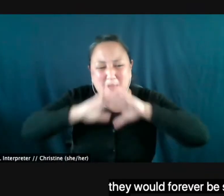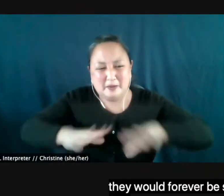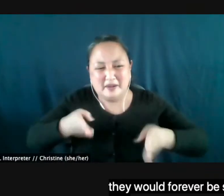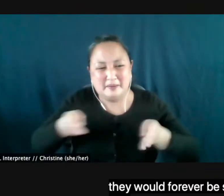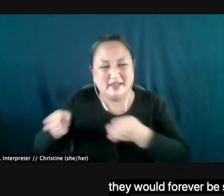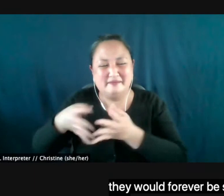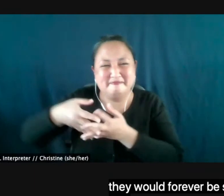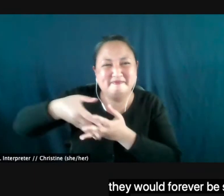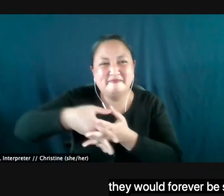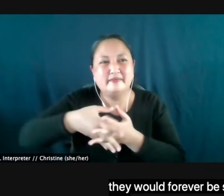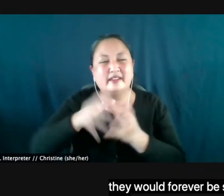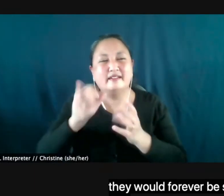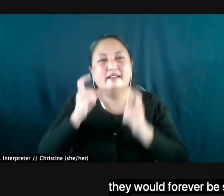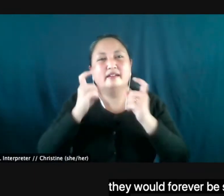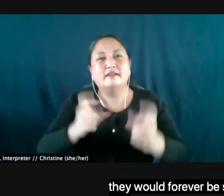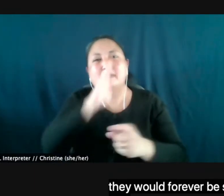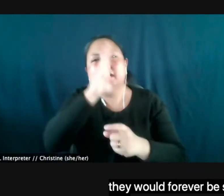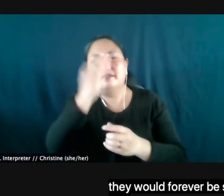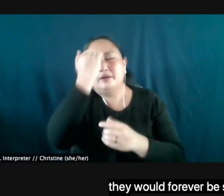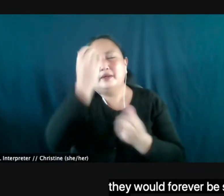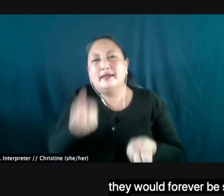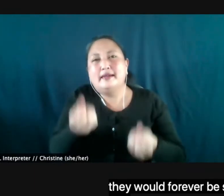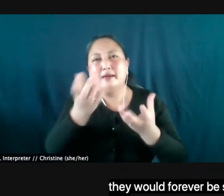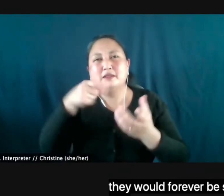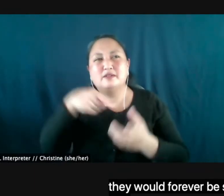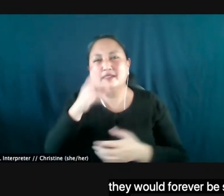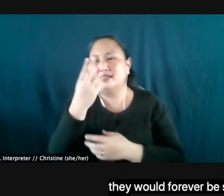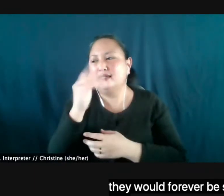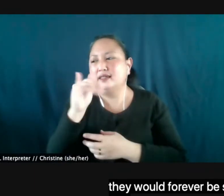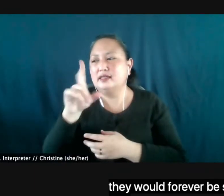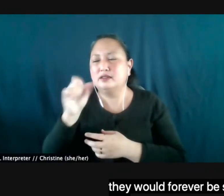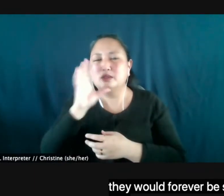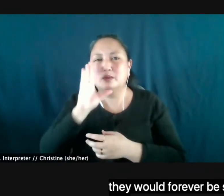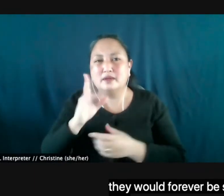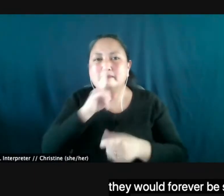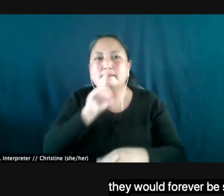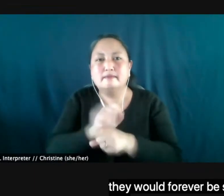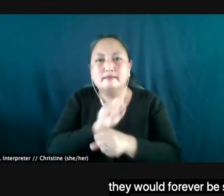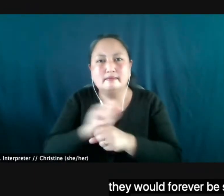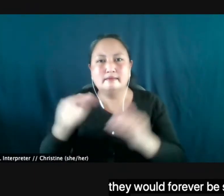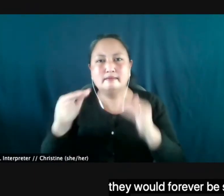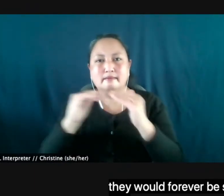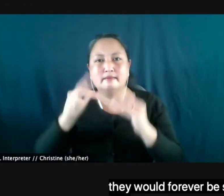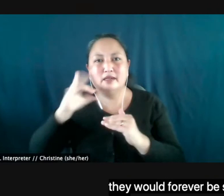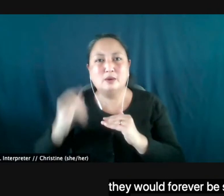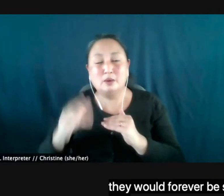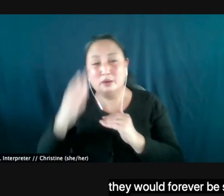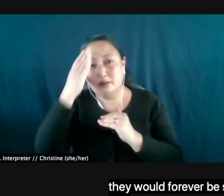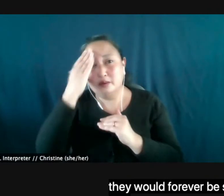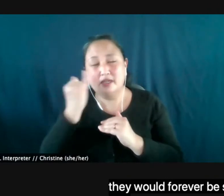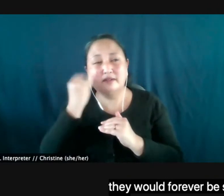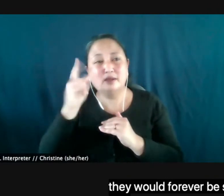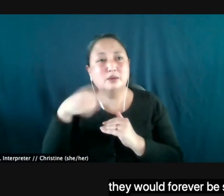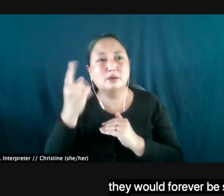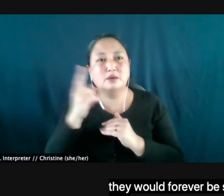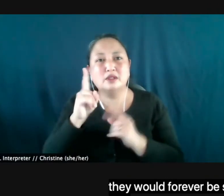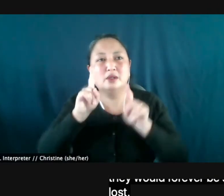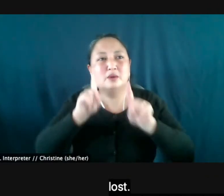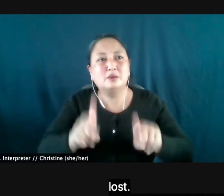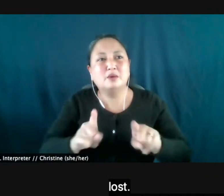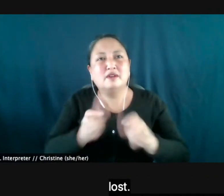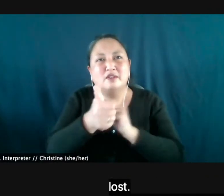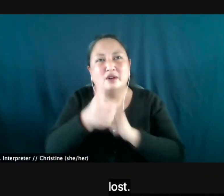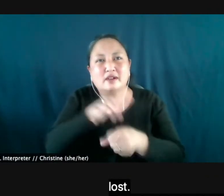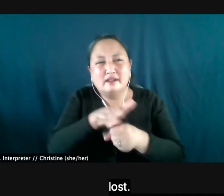a kind of gift in never knowing how much of these hills might be gold. Because maybe if you only went far enough, waited